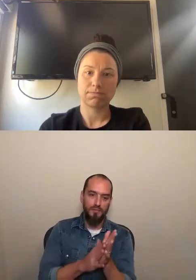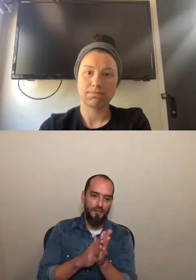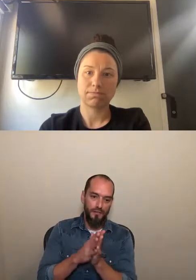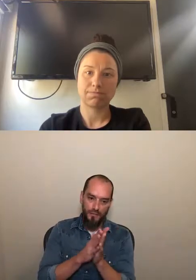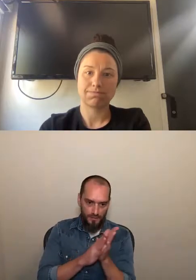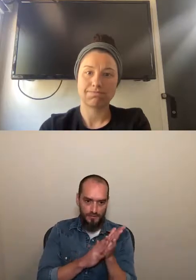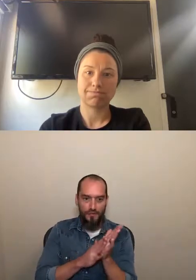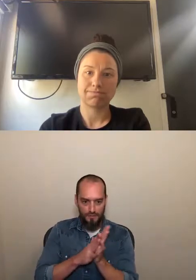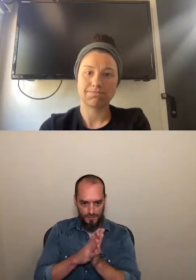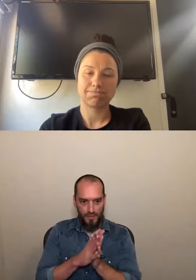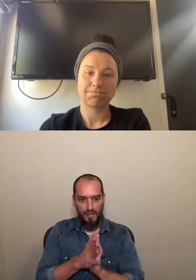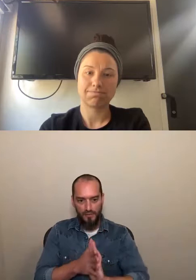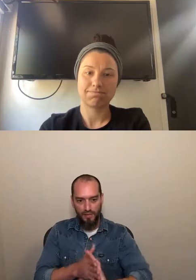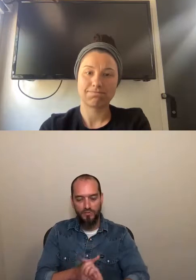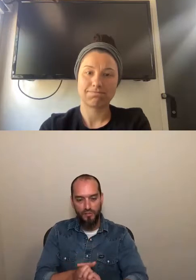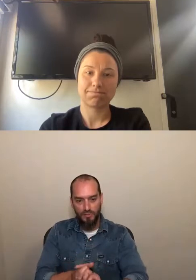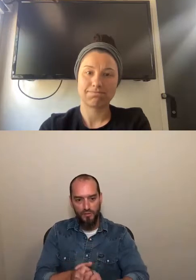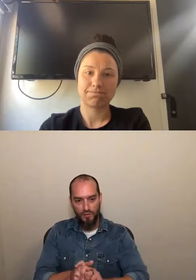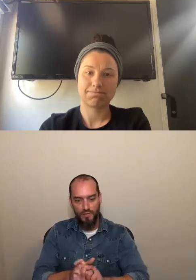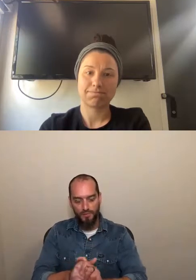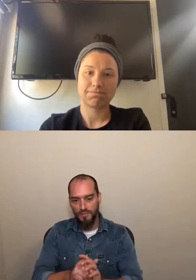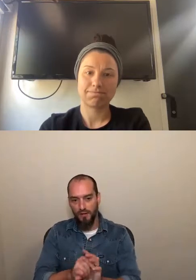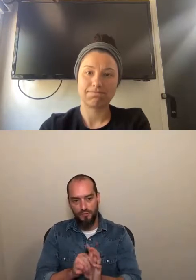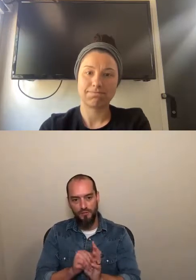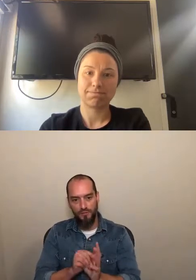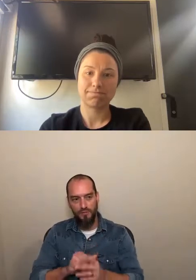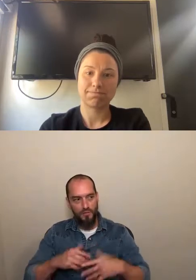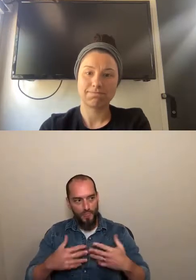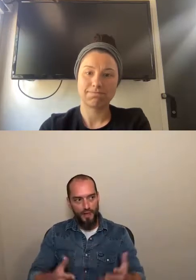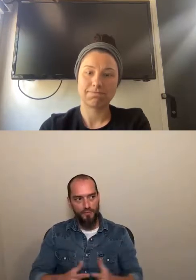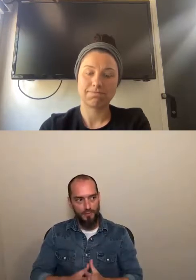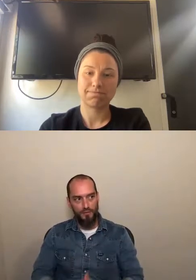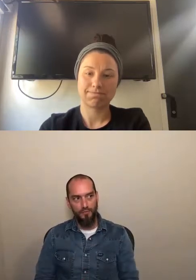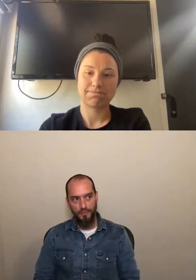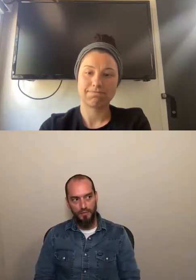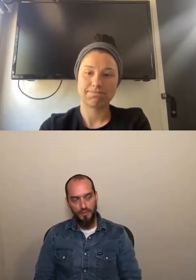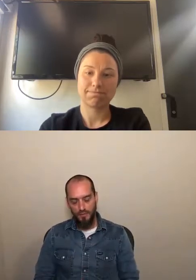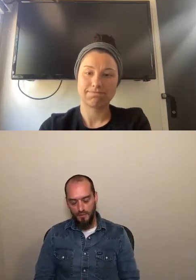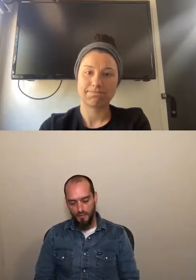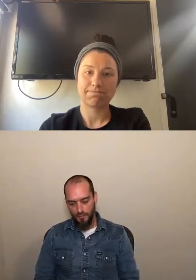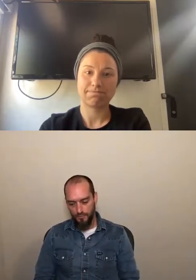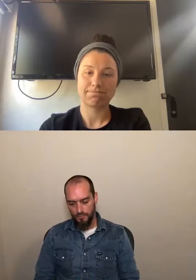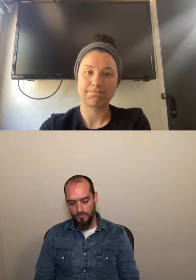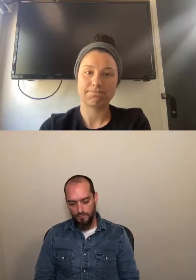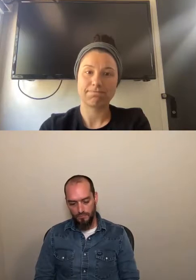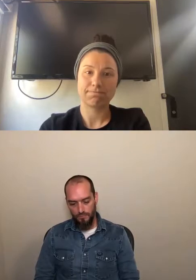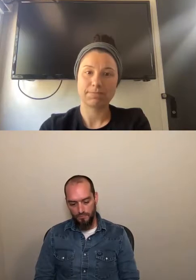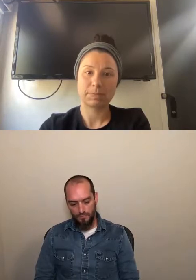posted. And again, I have a lot of attorneys that want to take me down, so I have to be careful. But